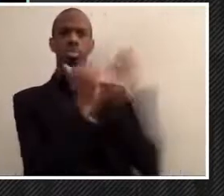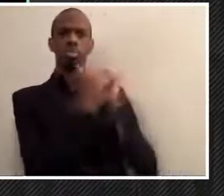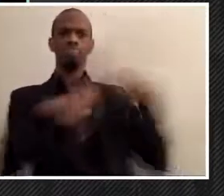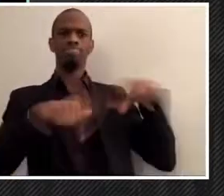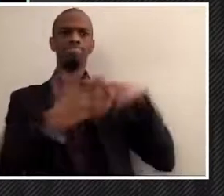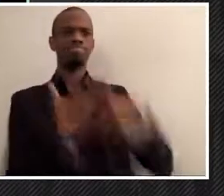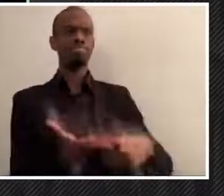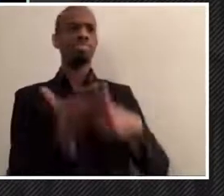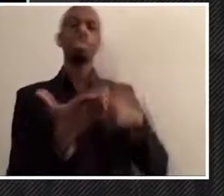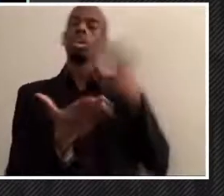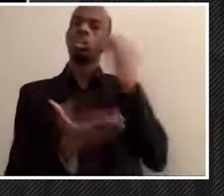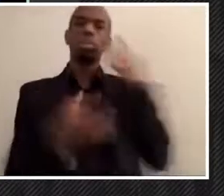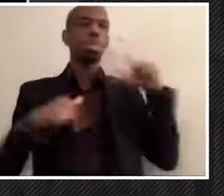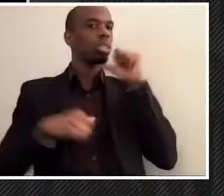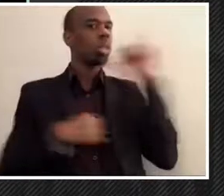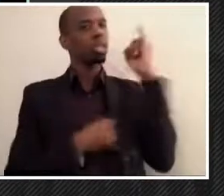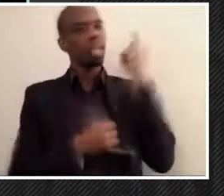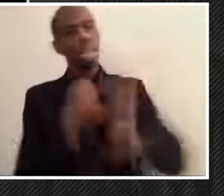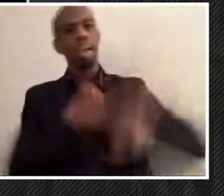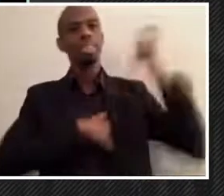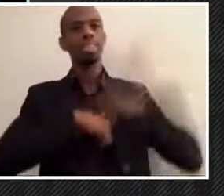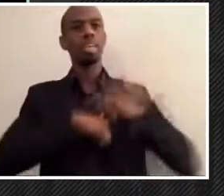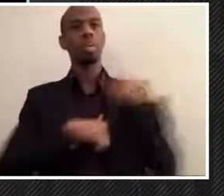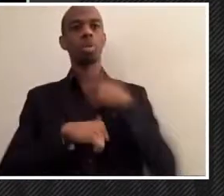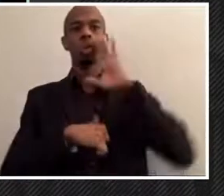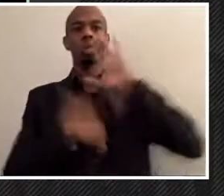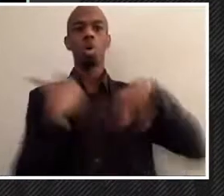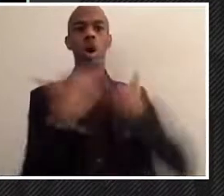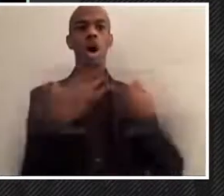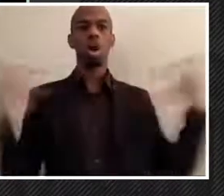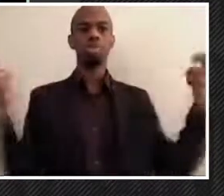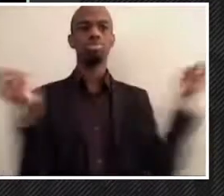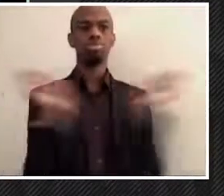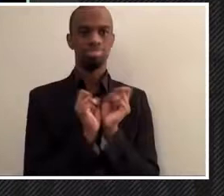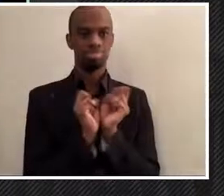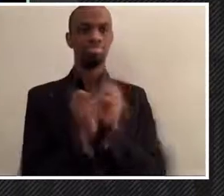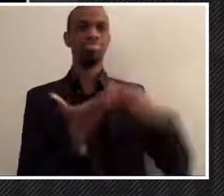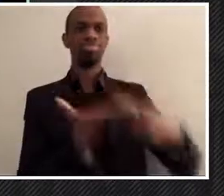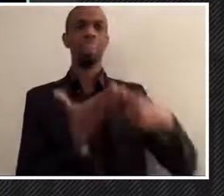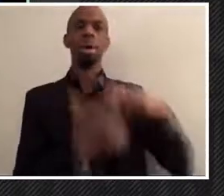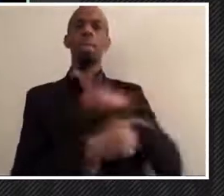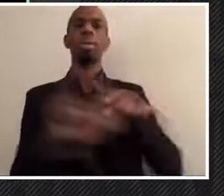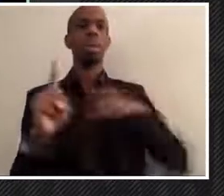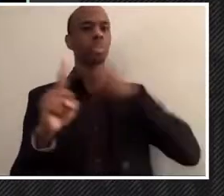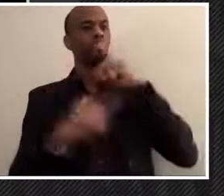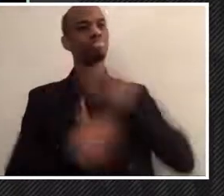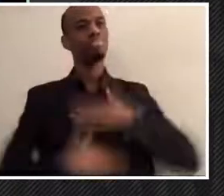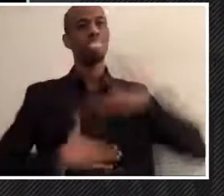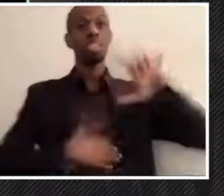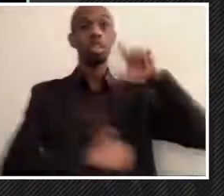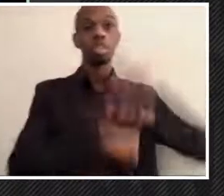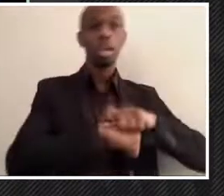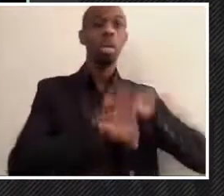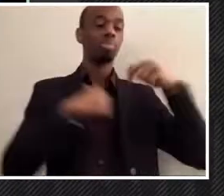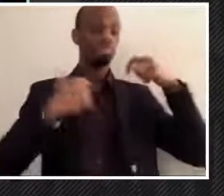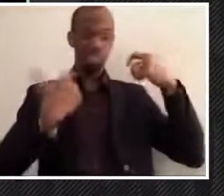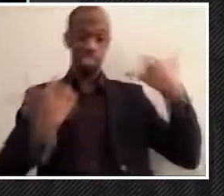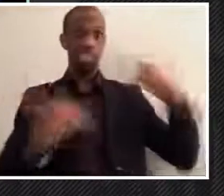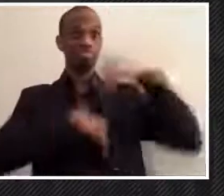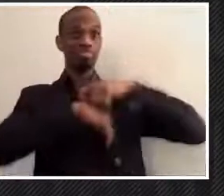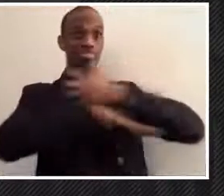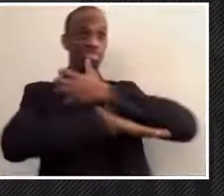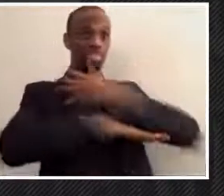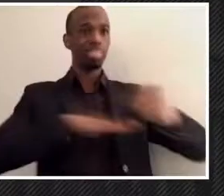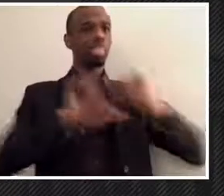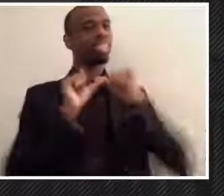talk, but I appreciate your time and everything else that we've done. That is all the time that we have for today. Let's continue to fight.